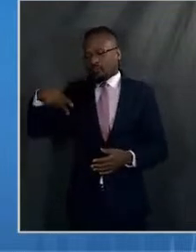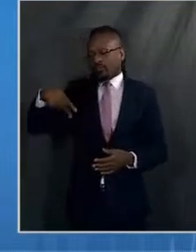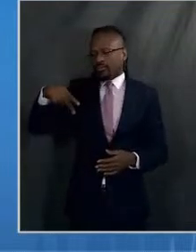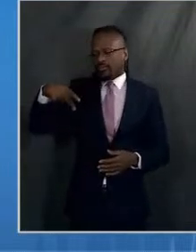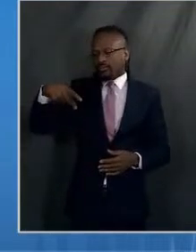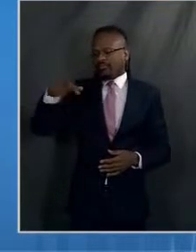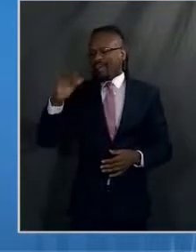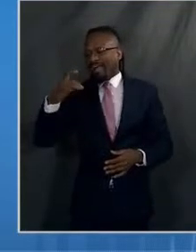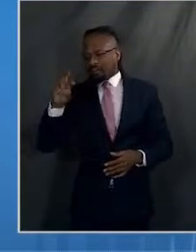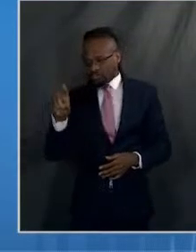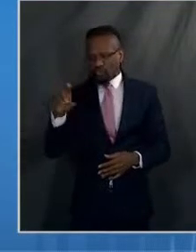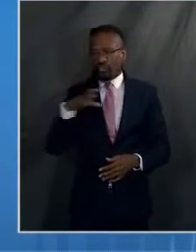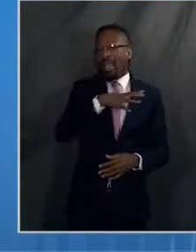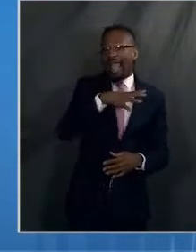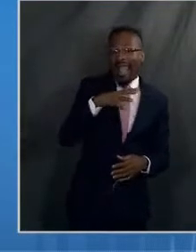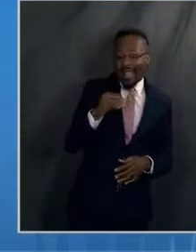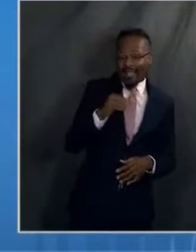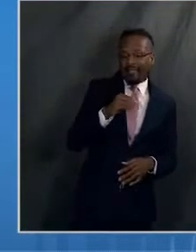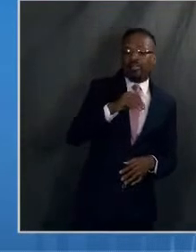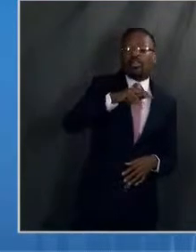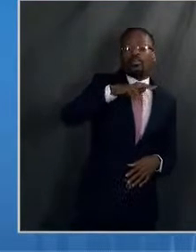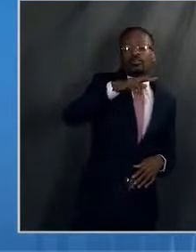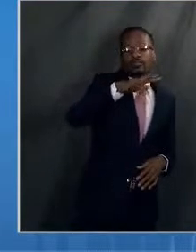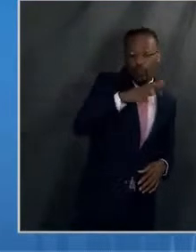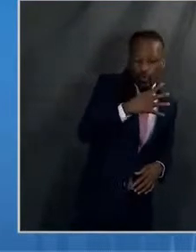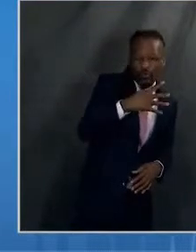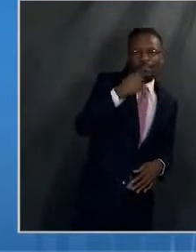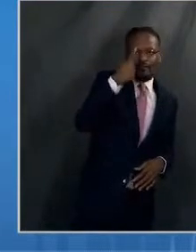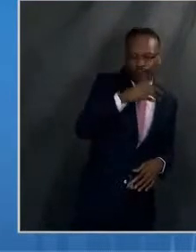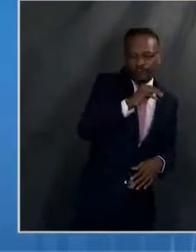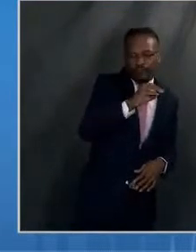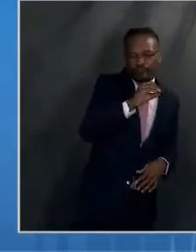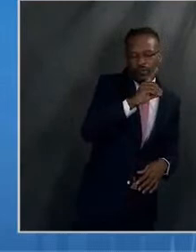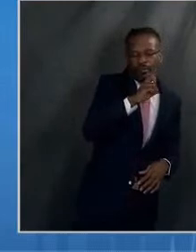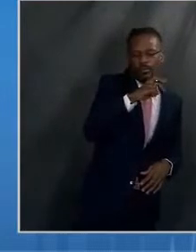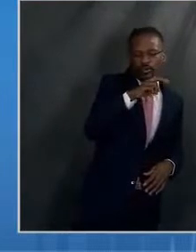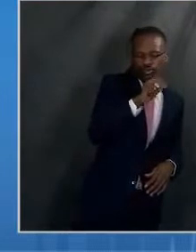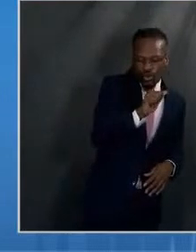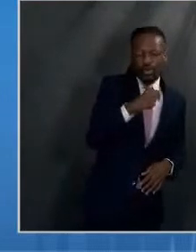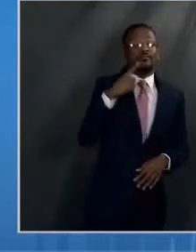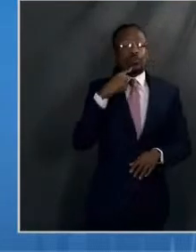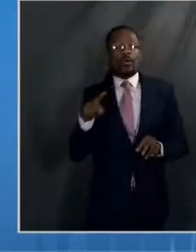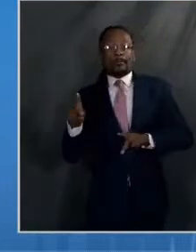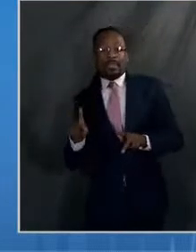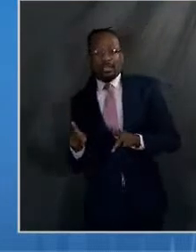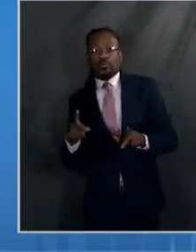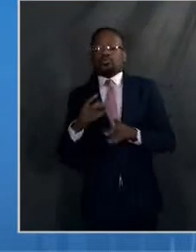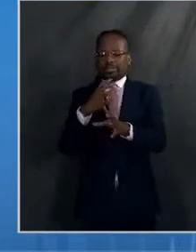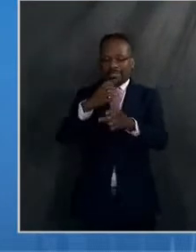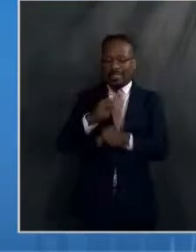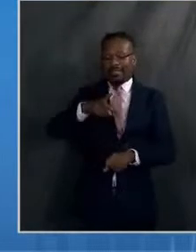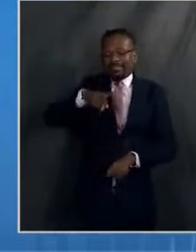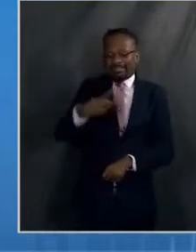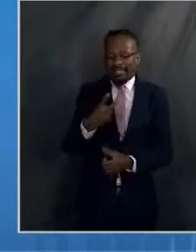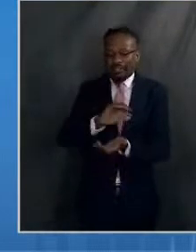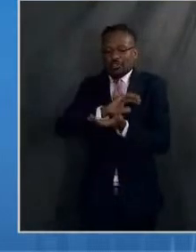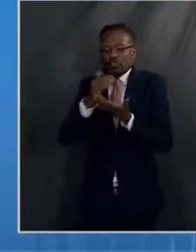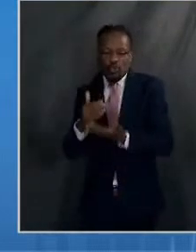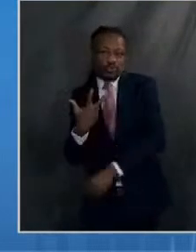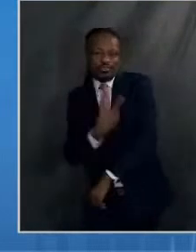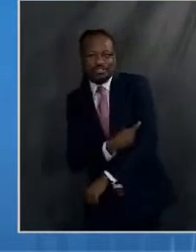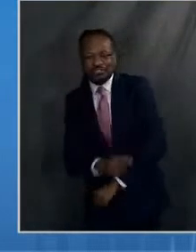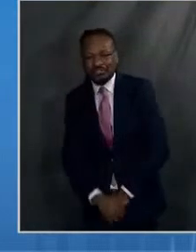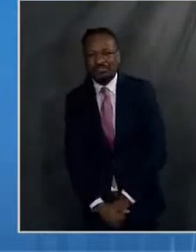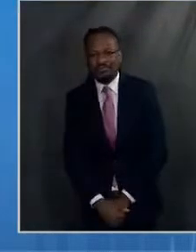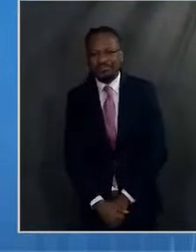And as you just heard from the experts, from the doctors, it's really important that people get their second doses and get their second doses on time.